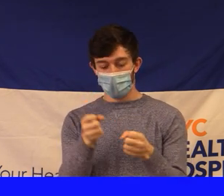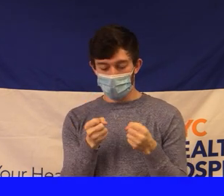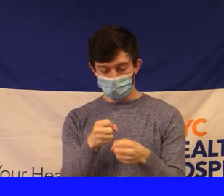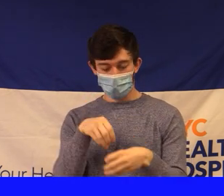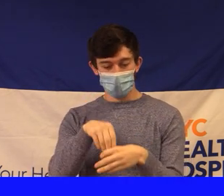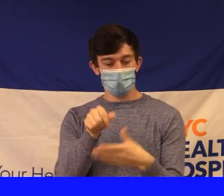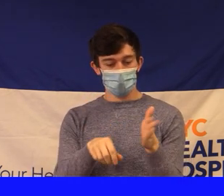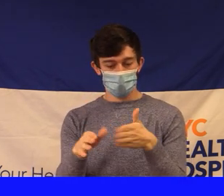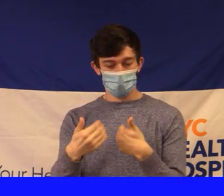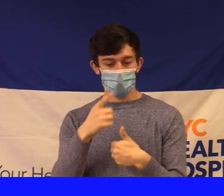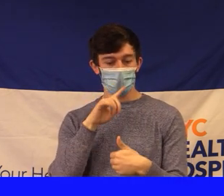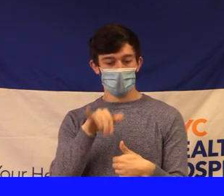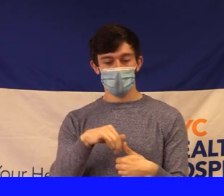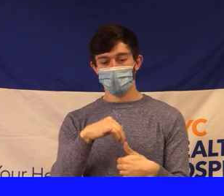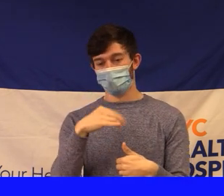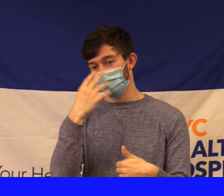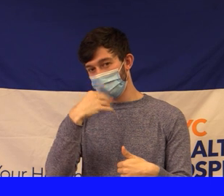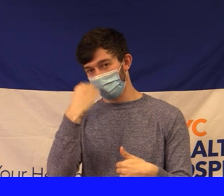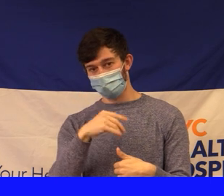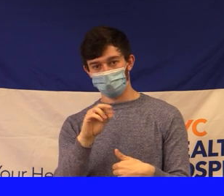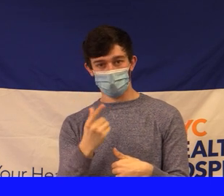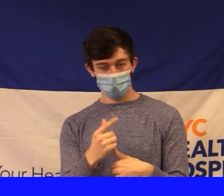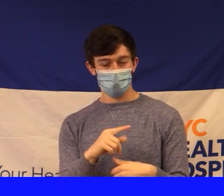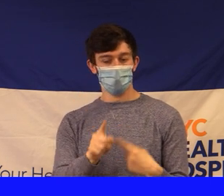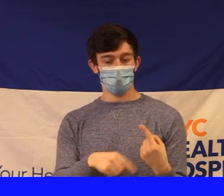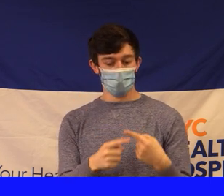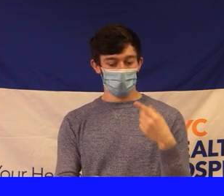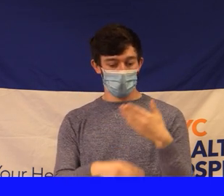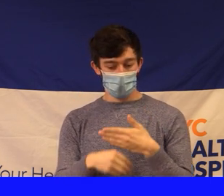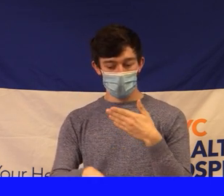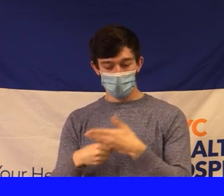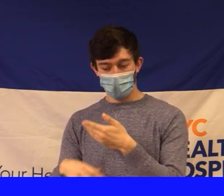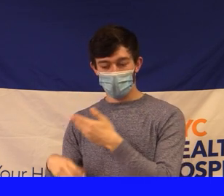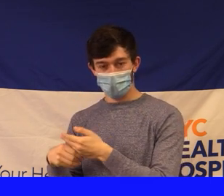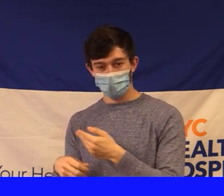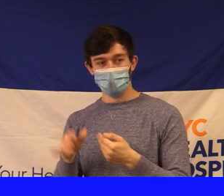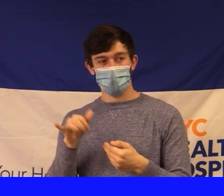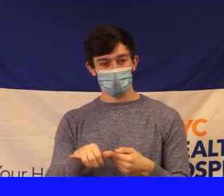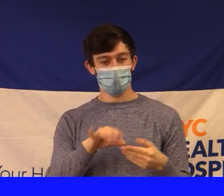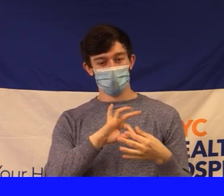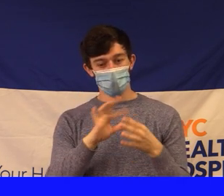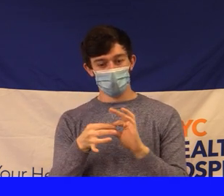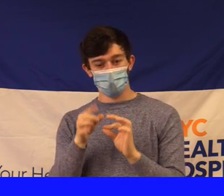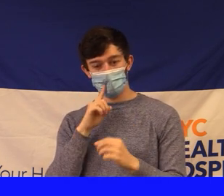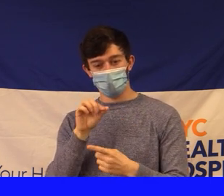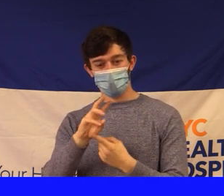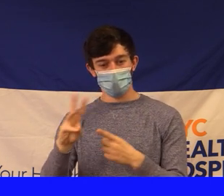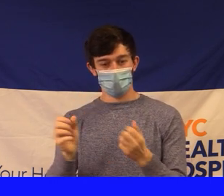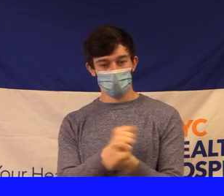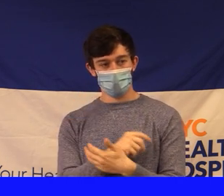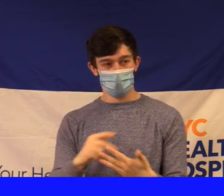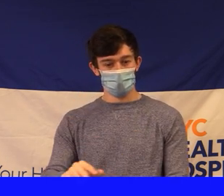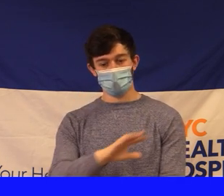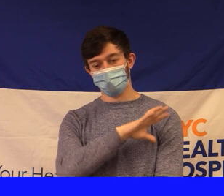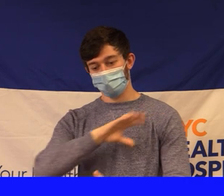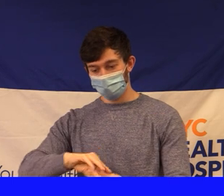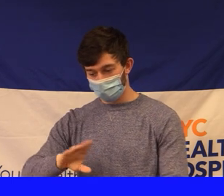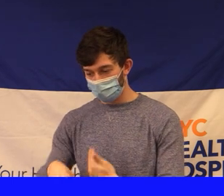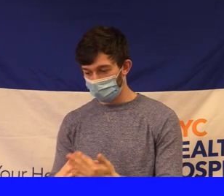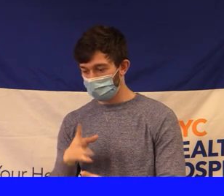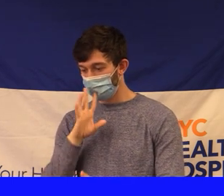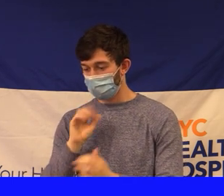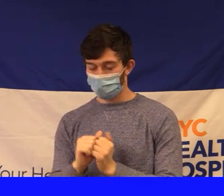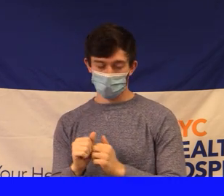to cover the anesthesia drugs. And each time you add one, you're making a little bit of a daisy chain of the software, so it all comes back and talks to the main